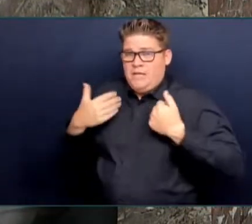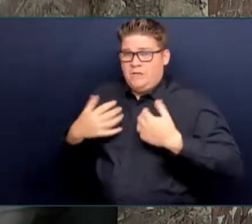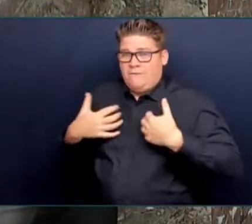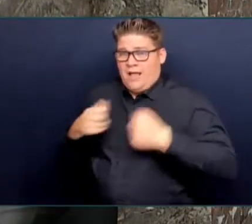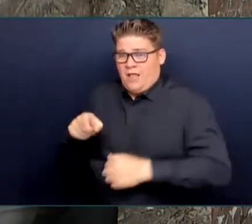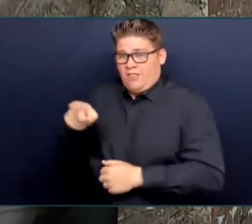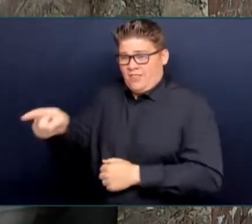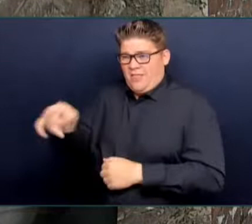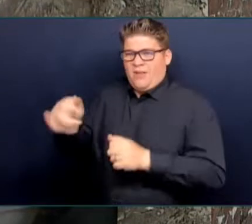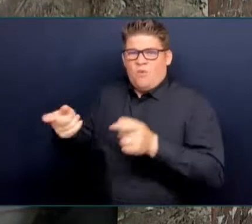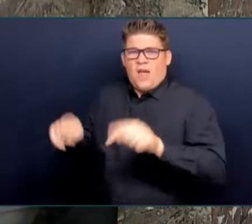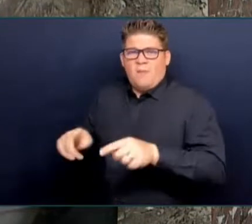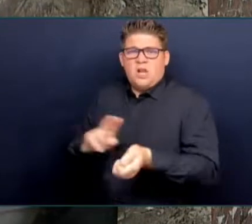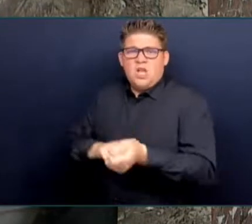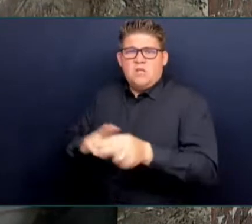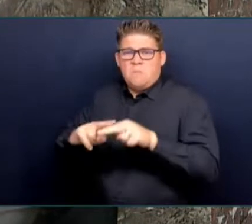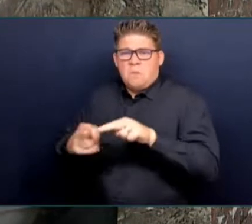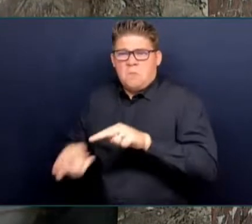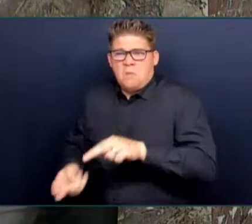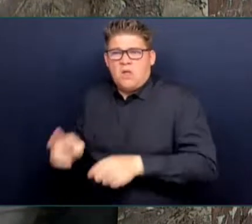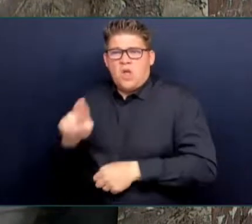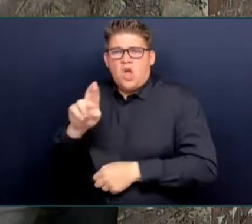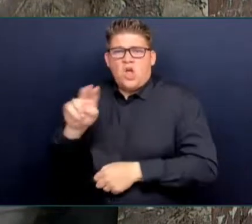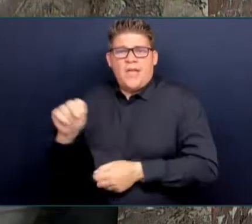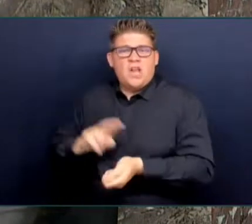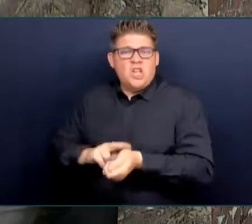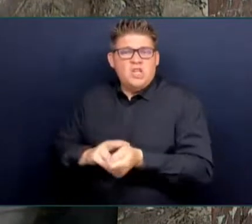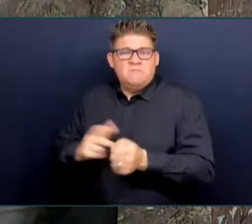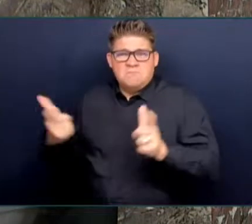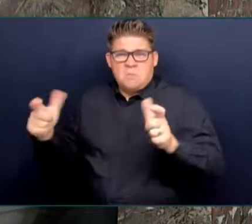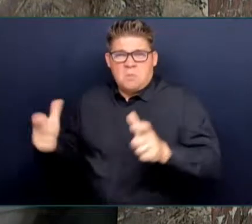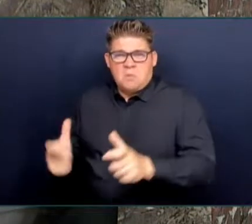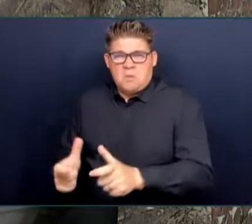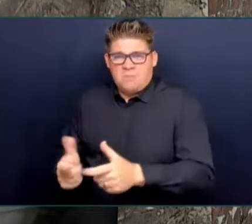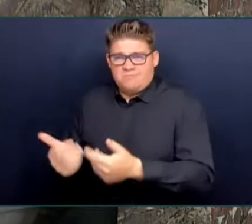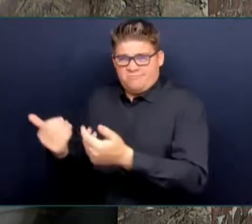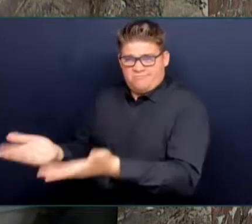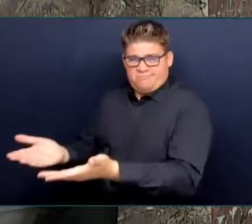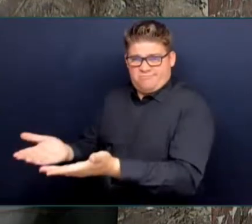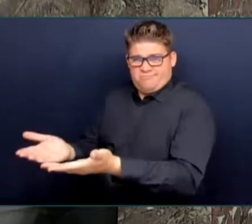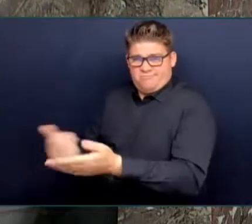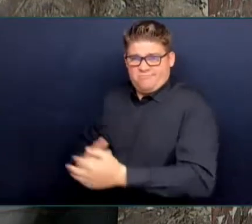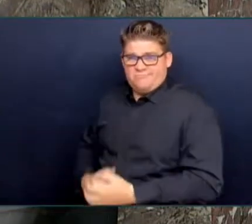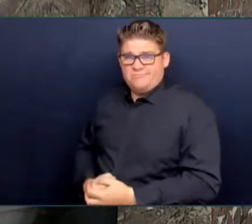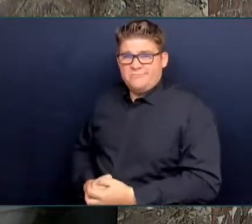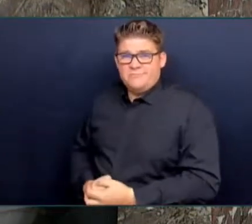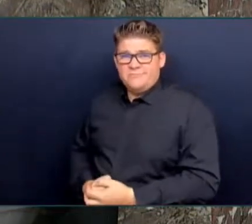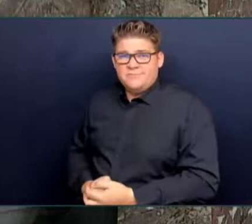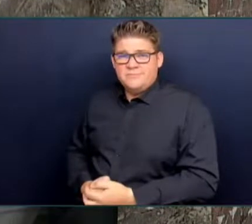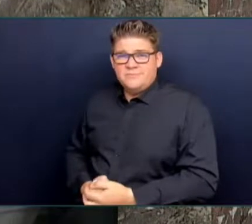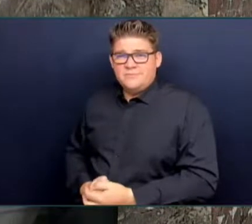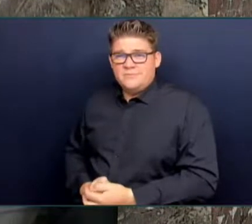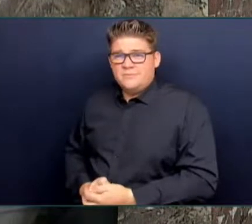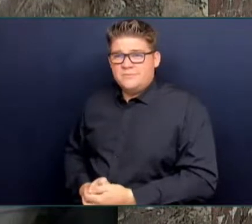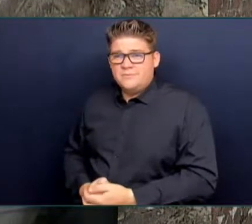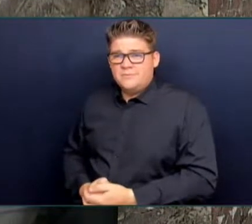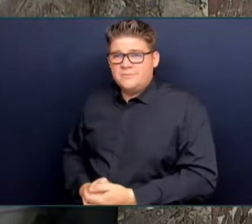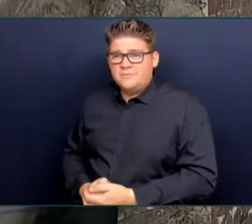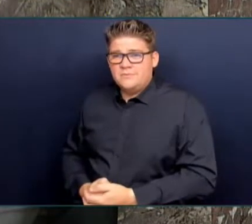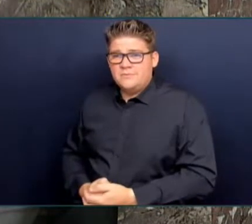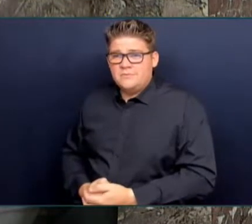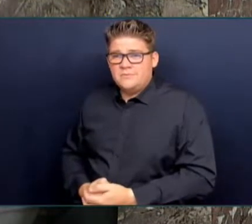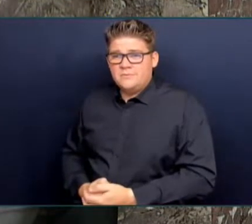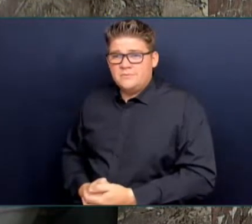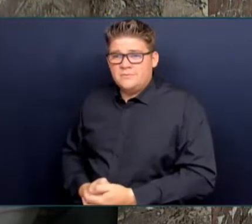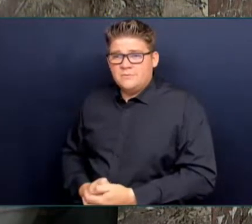It's sometimes not so nice to be unique, Honourable Speaker. Honourable Speaker. And I would say this, that it was the Leader of the